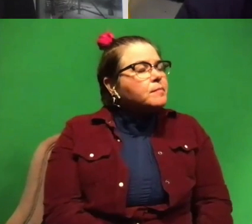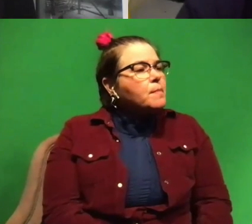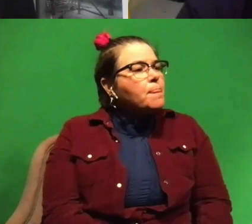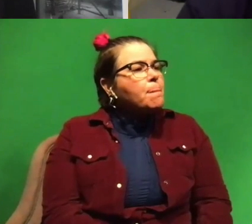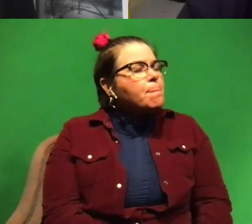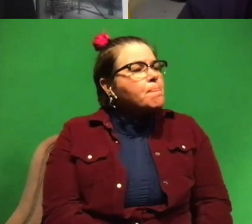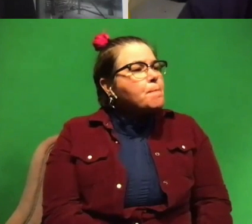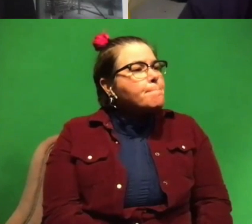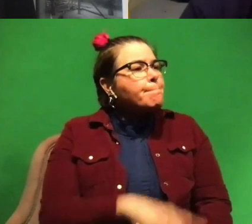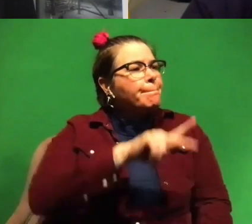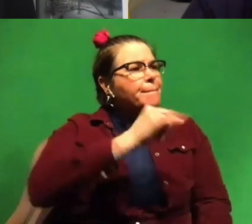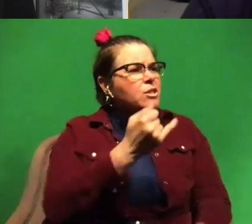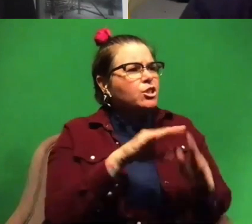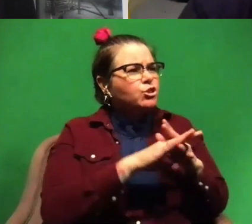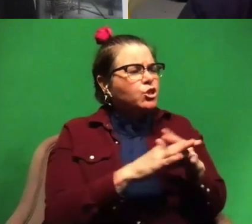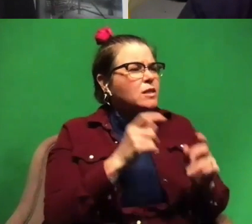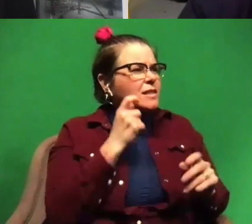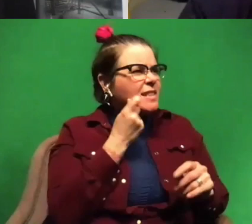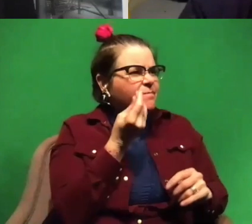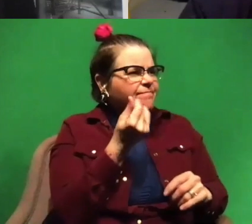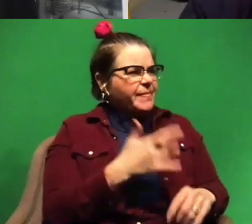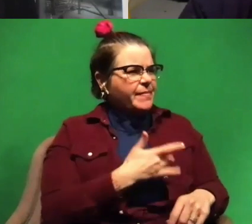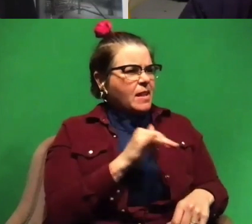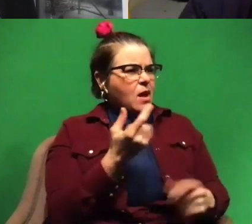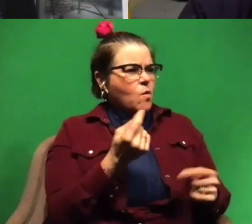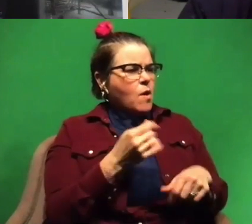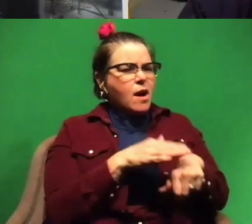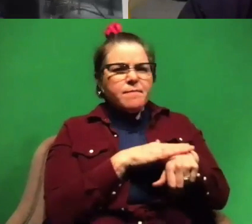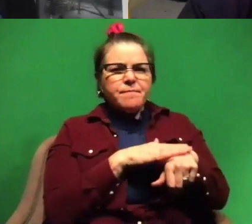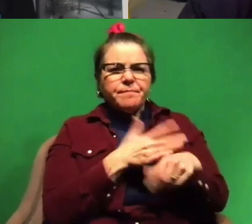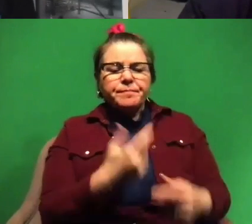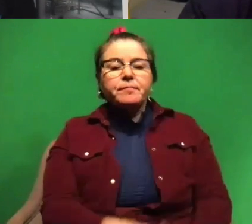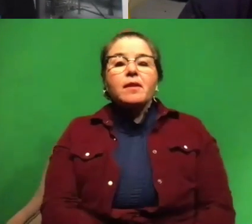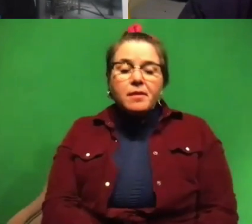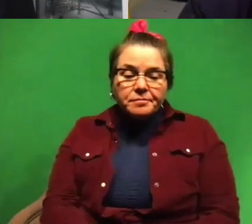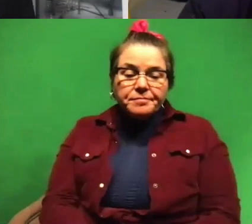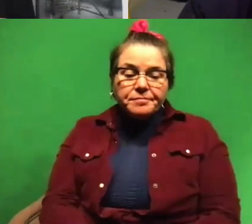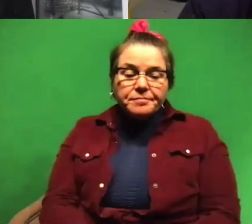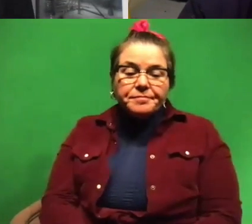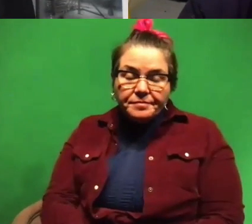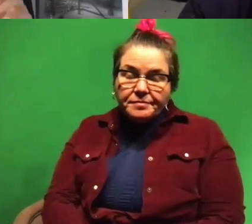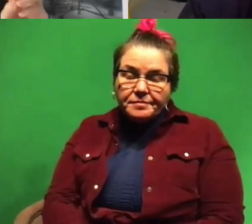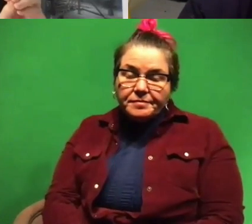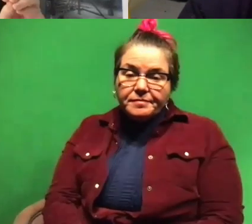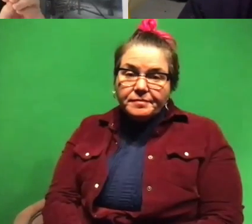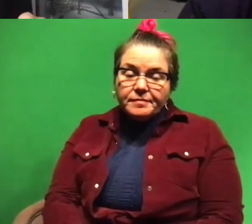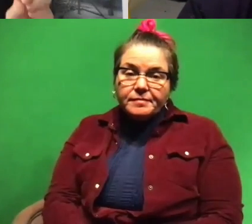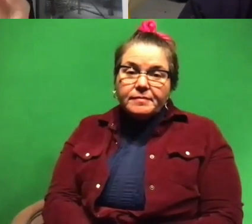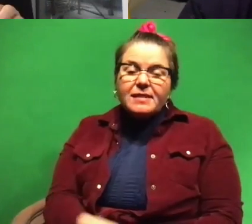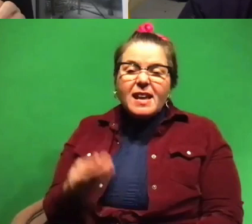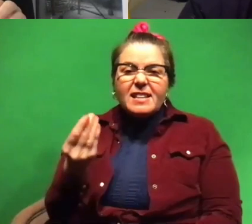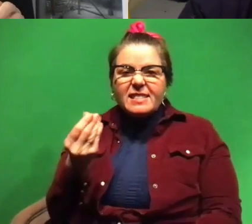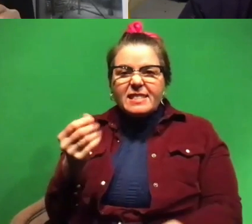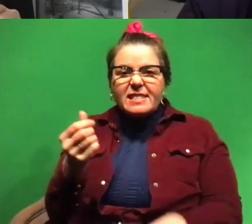What's a PJ shark's skin texture? Oh yes, so. Like sandpaper